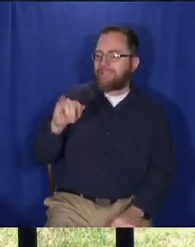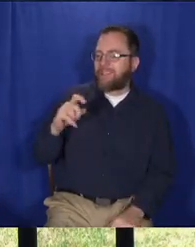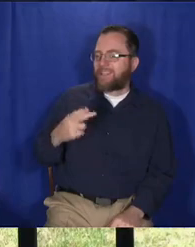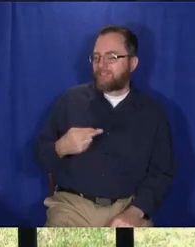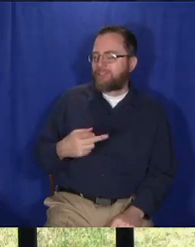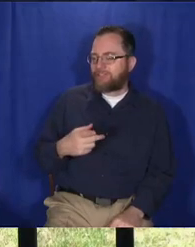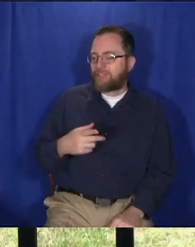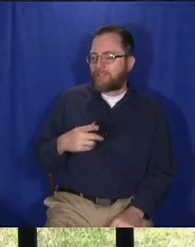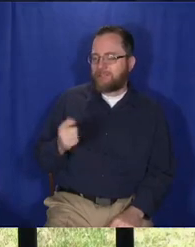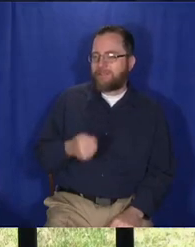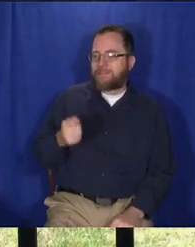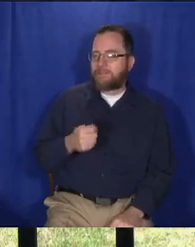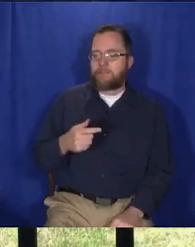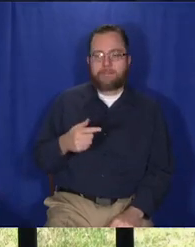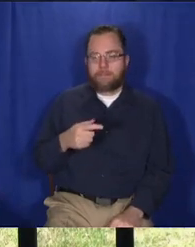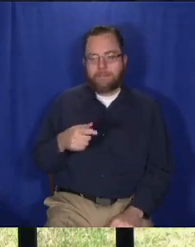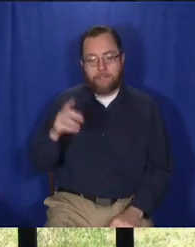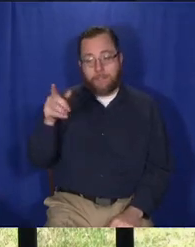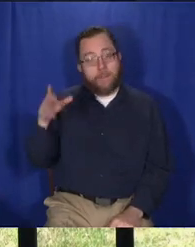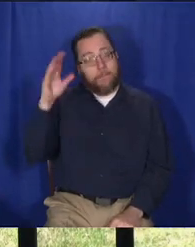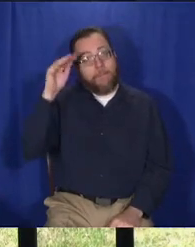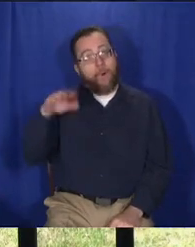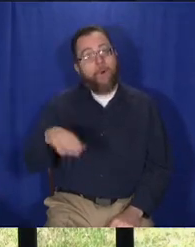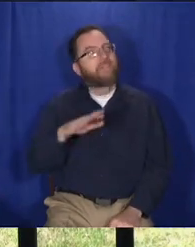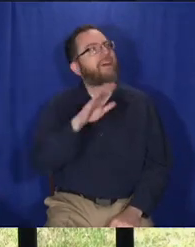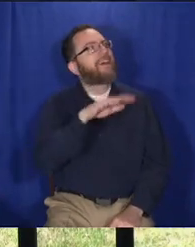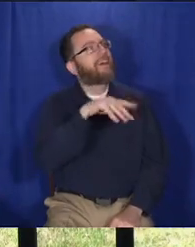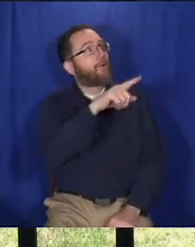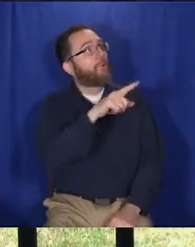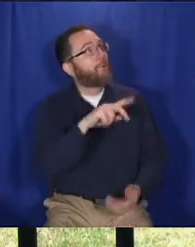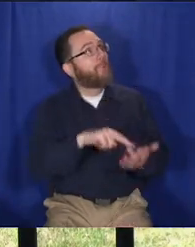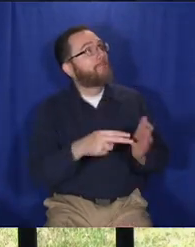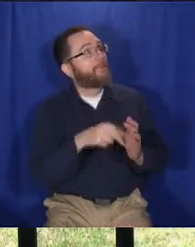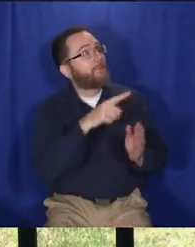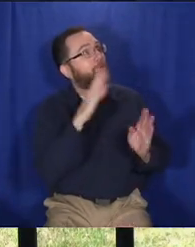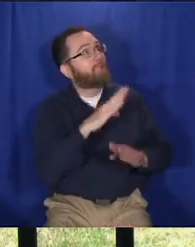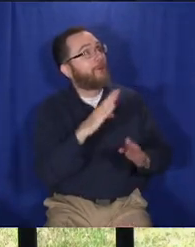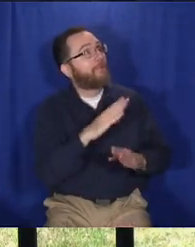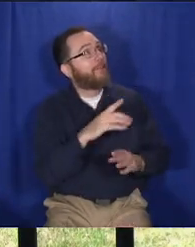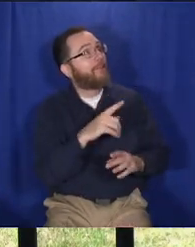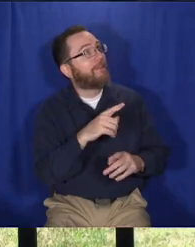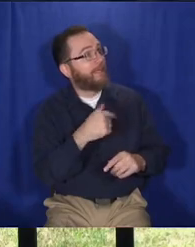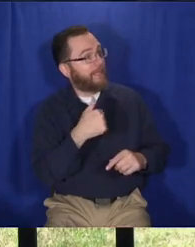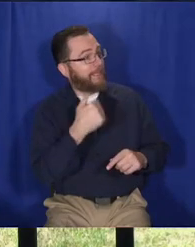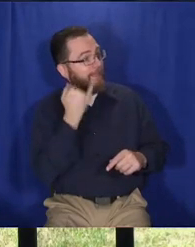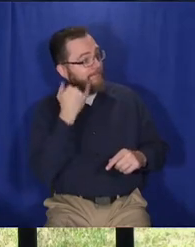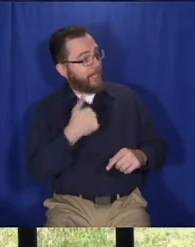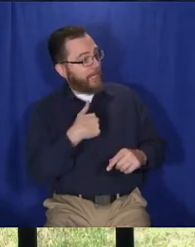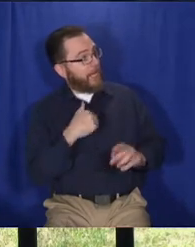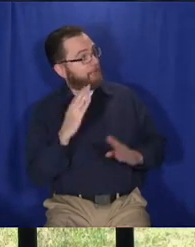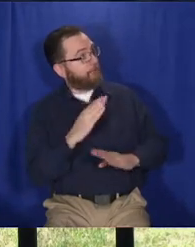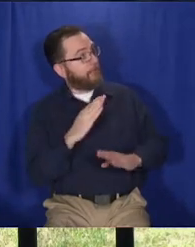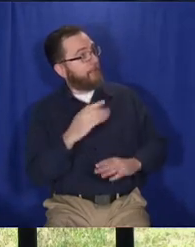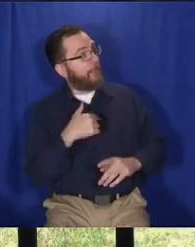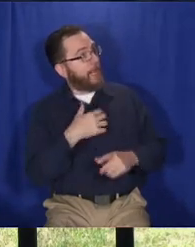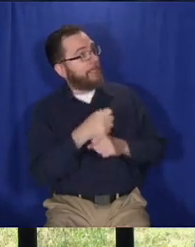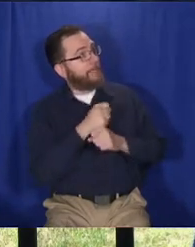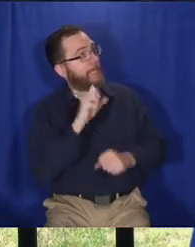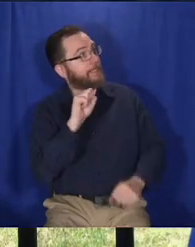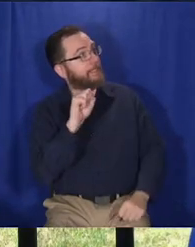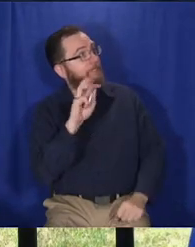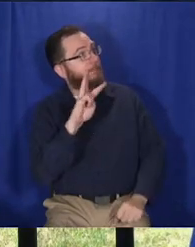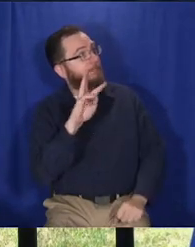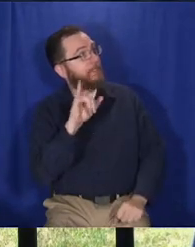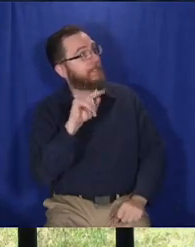system. I had no idea, because I'm not cool anymore. But Siri, here's the picture. Technology changes, our